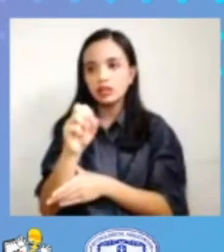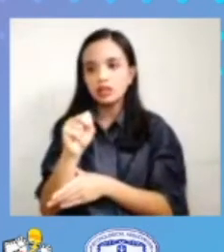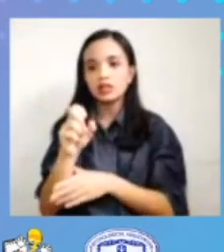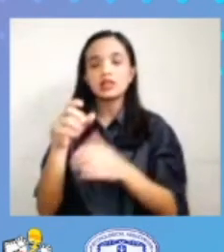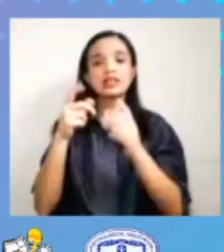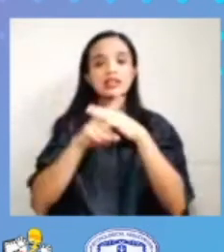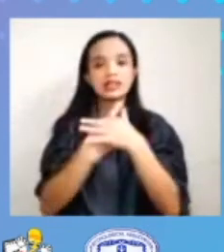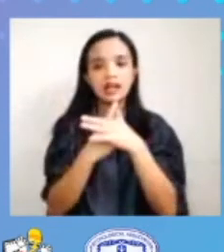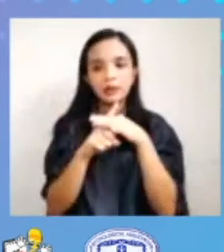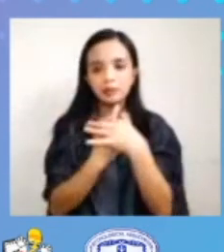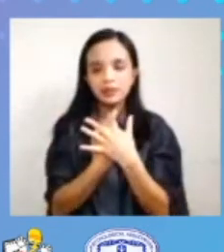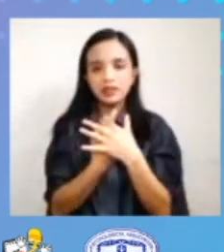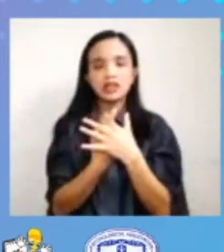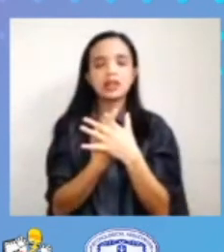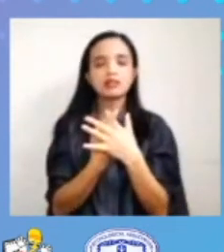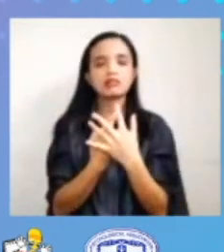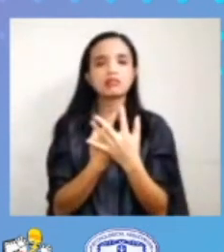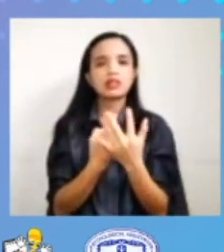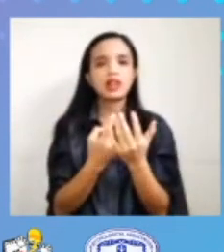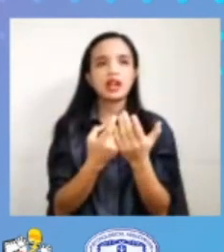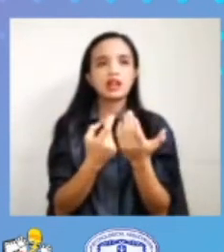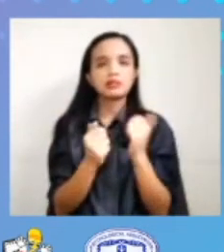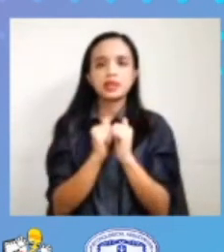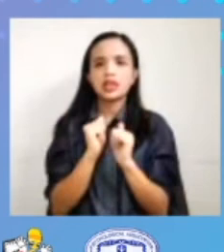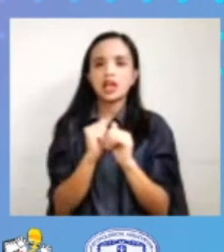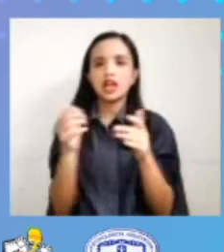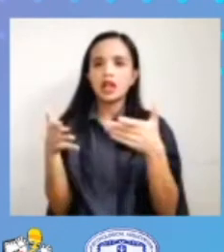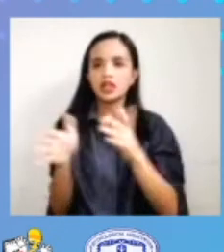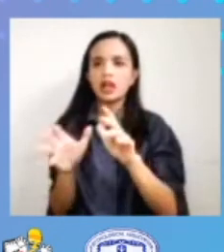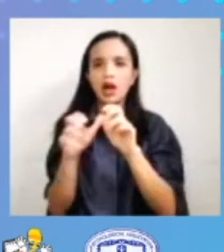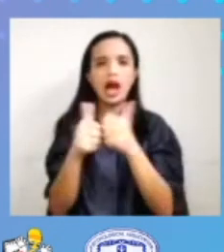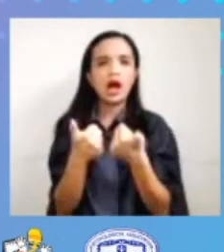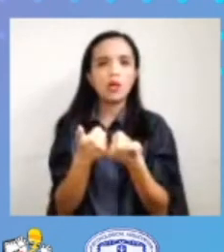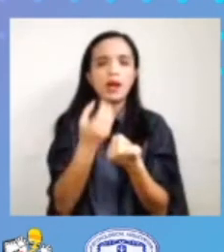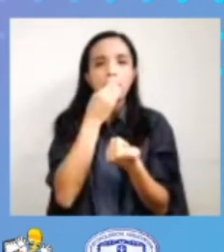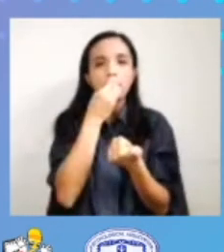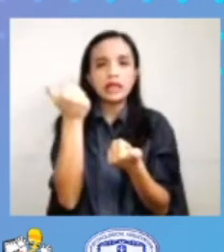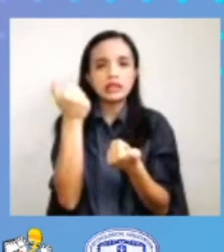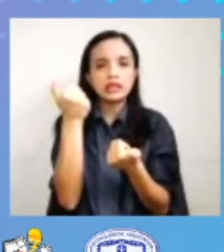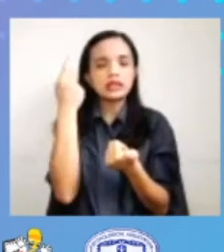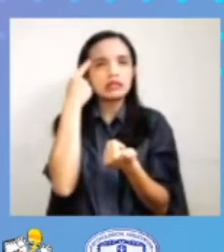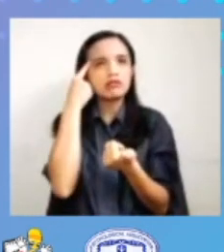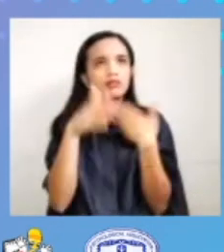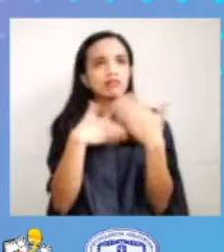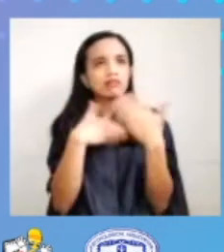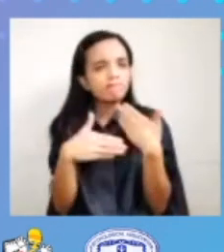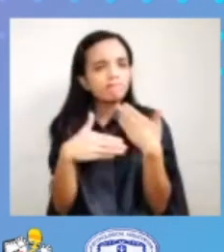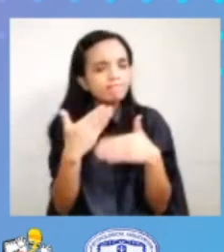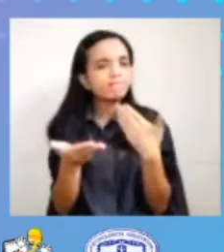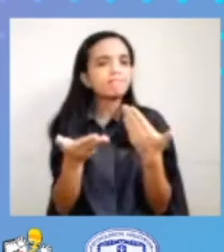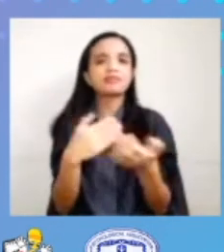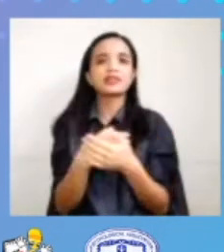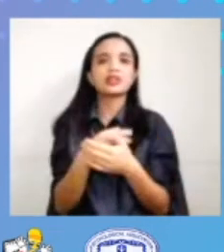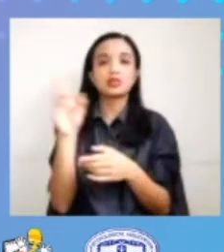is a growing movement that encourages people to embrace their body no matter what shape and size they